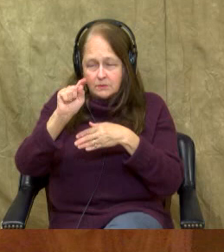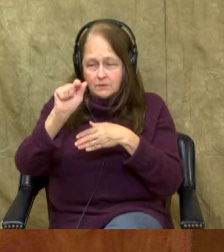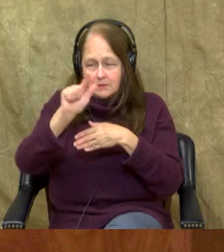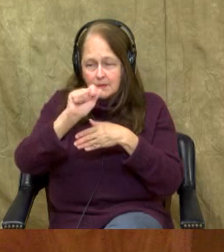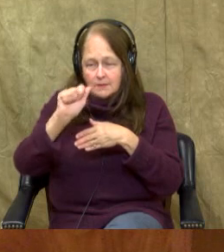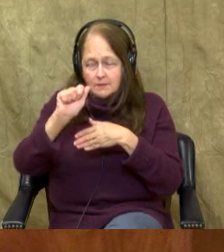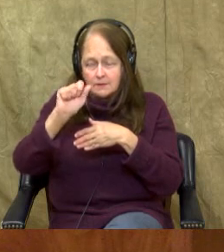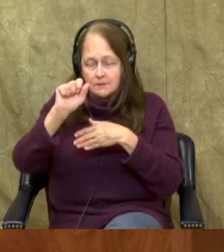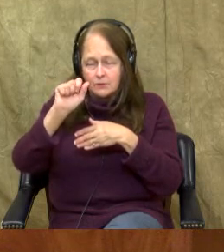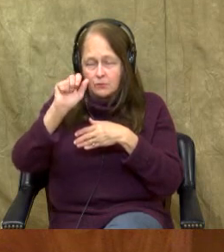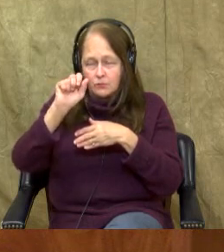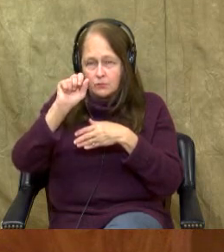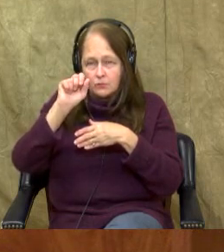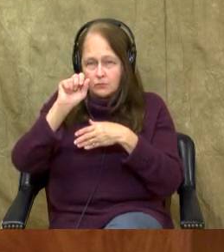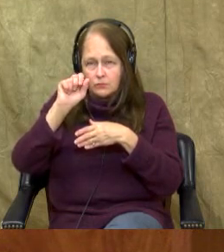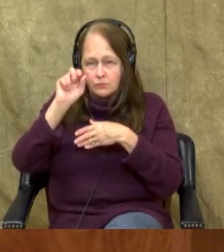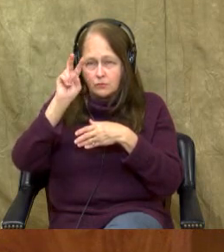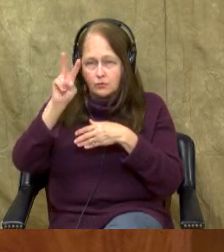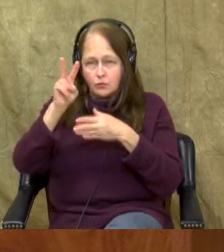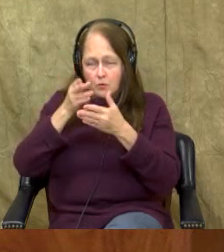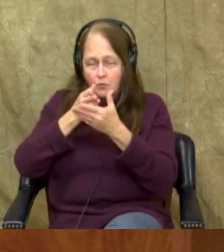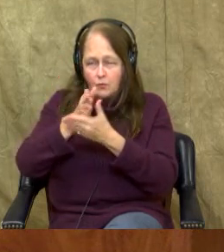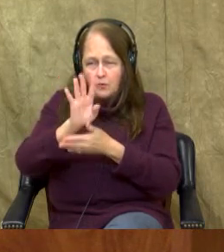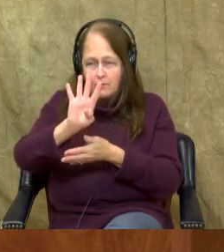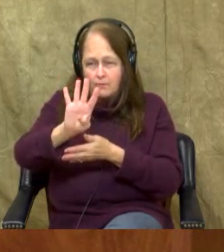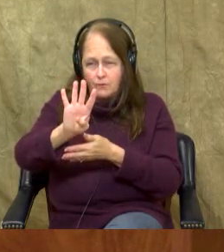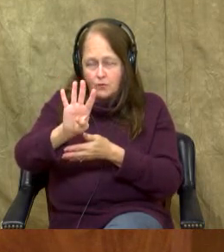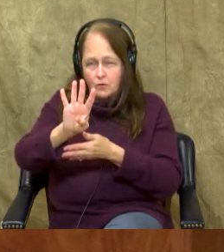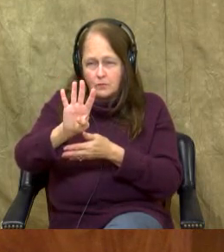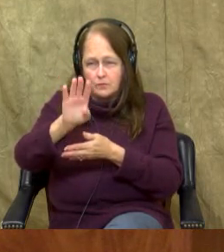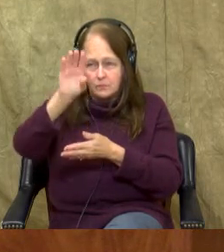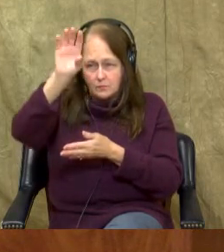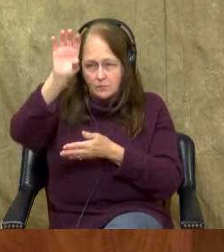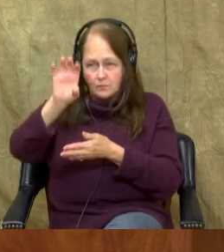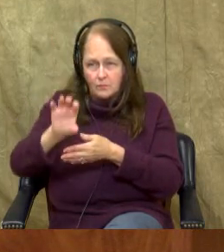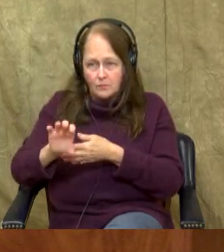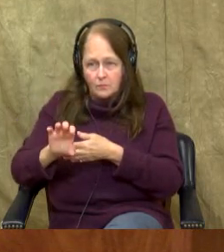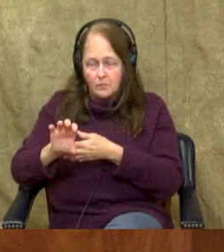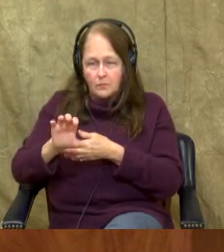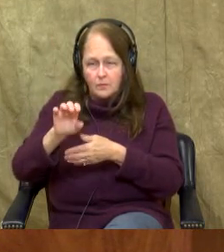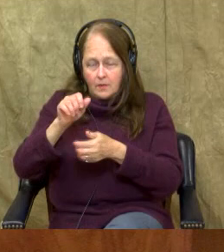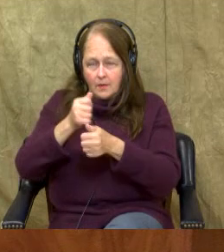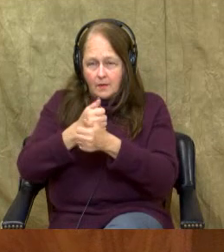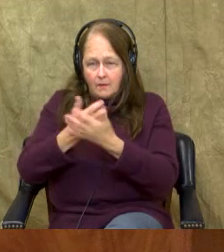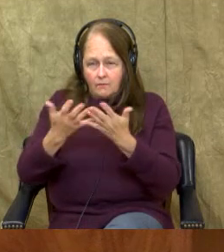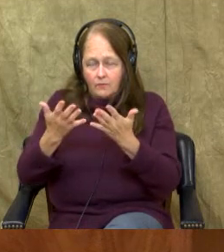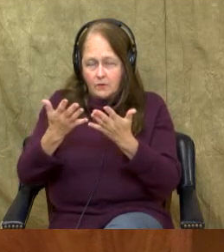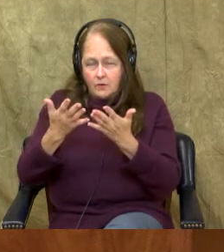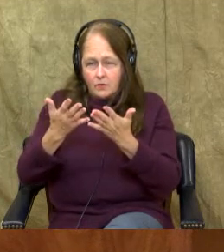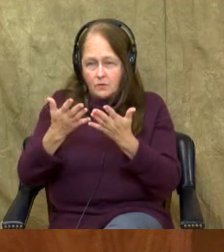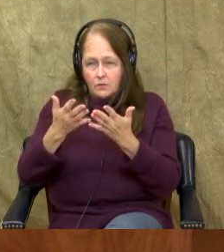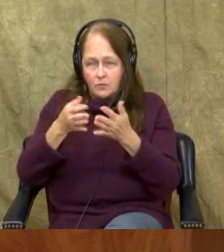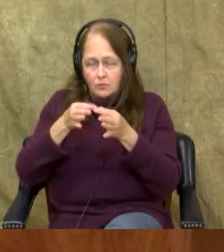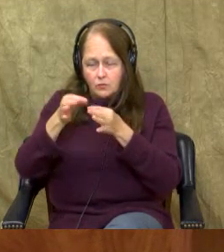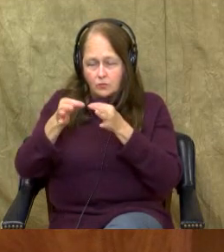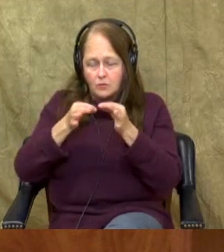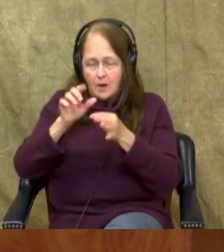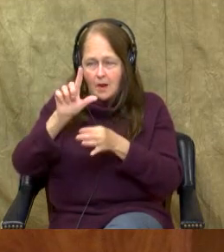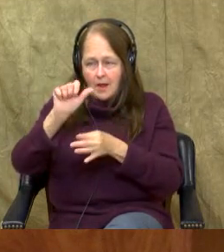through 4, that's this section all the way down, everything that Langston Hughes